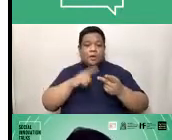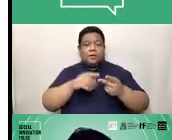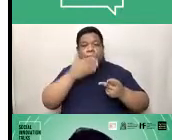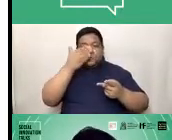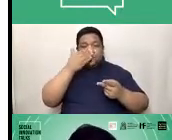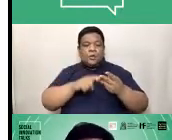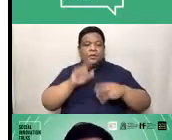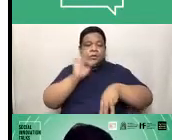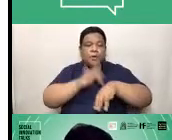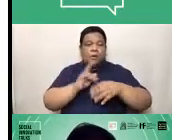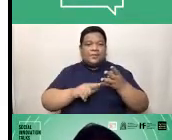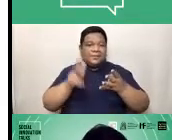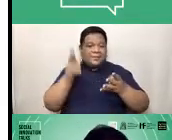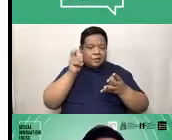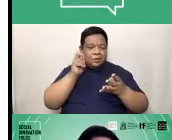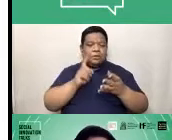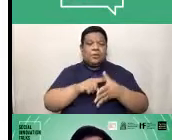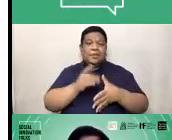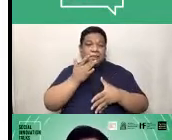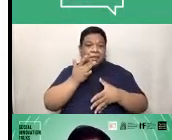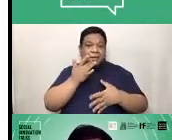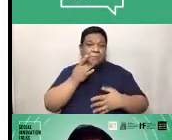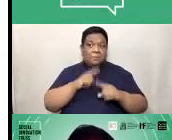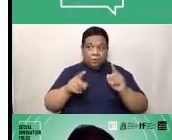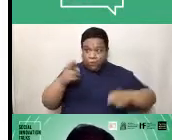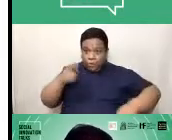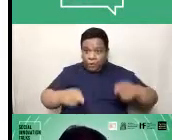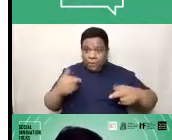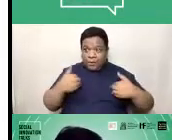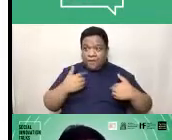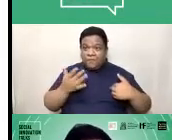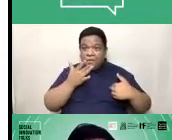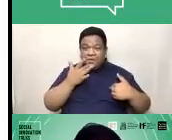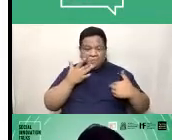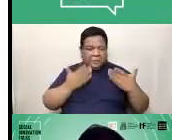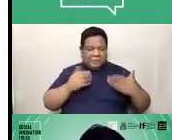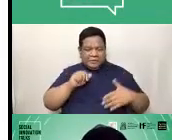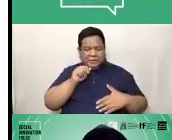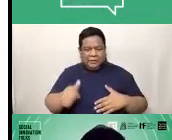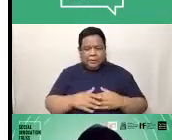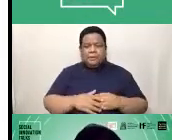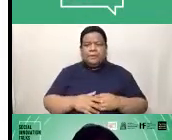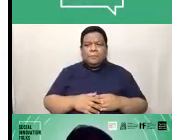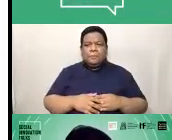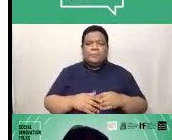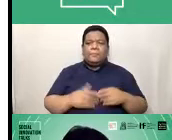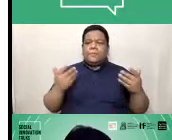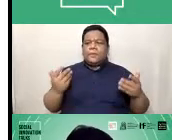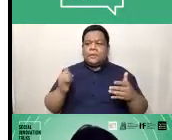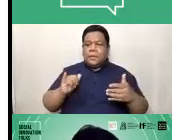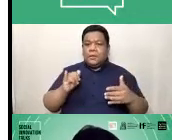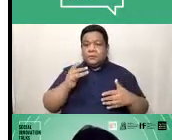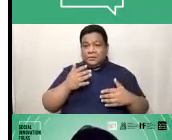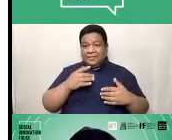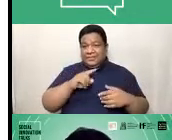hearing. Included is taste, but I don't think there are many robots yet that are exhibiting taste. So these senses are what we